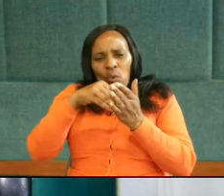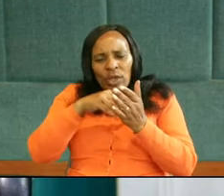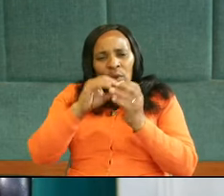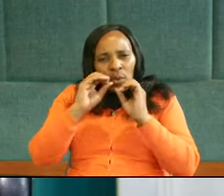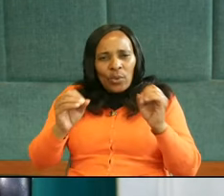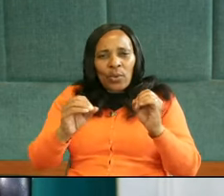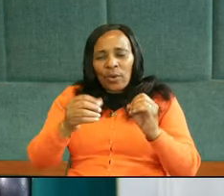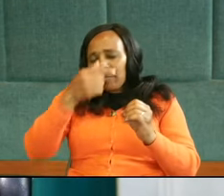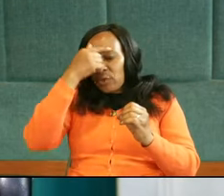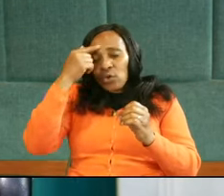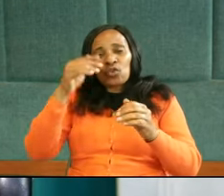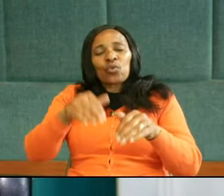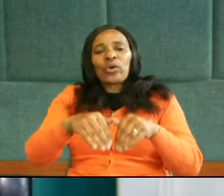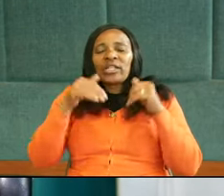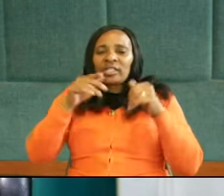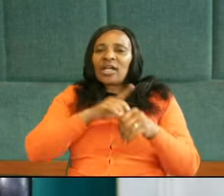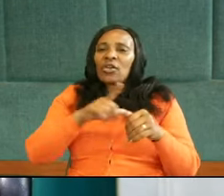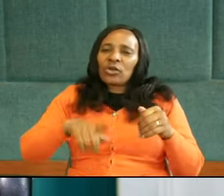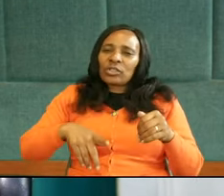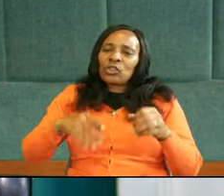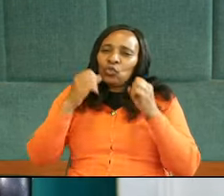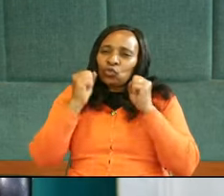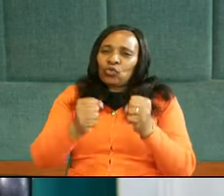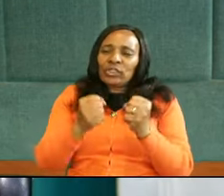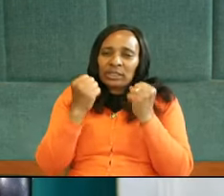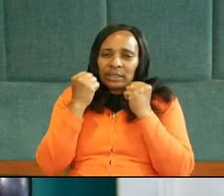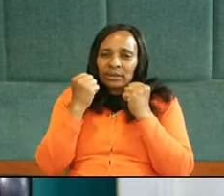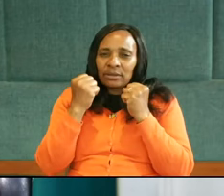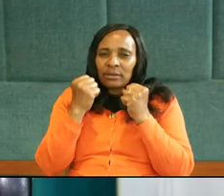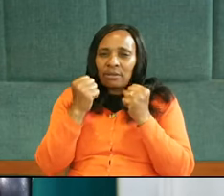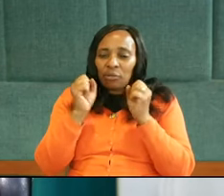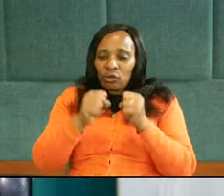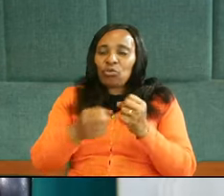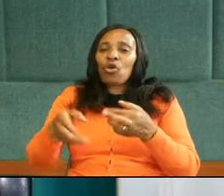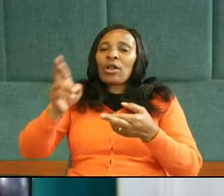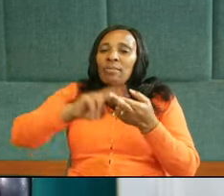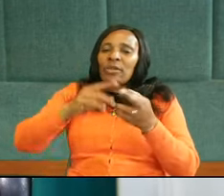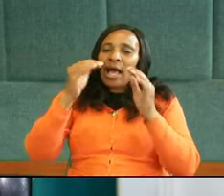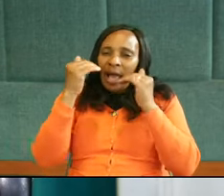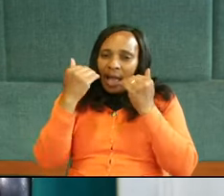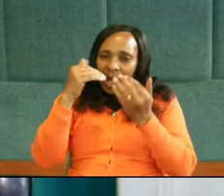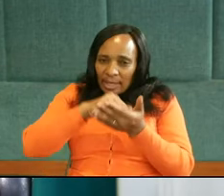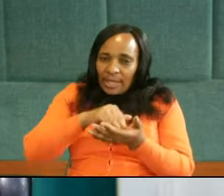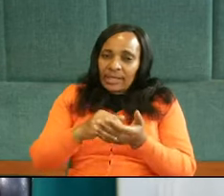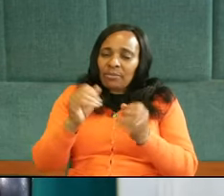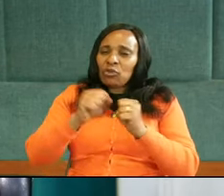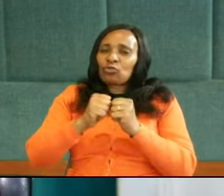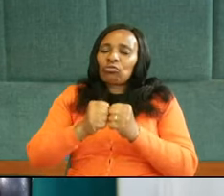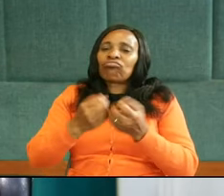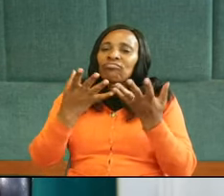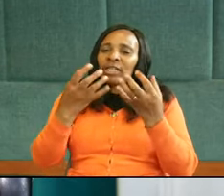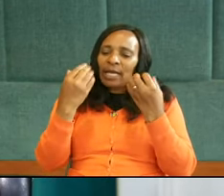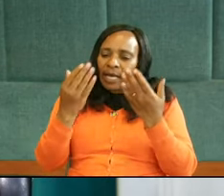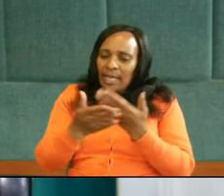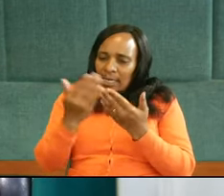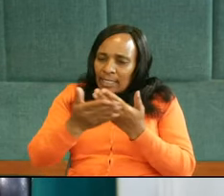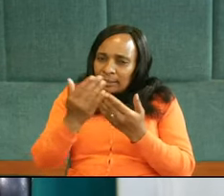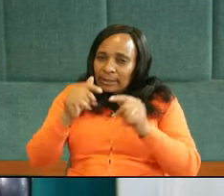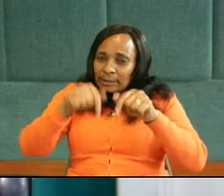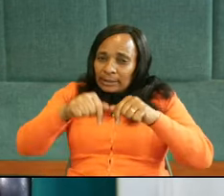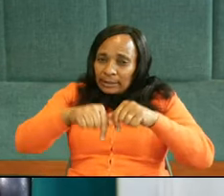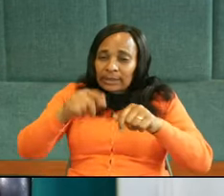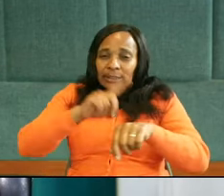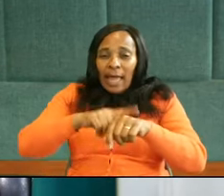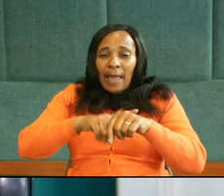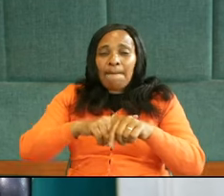because you wait upon the Lord, your strength shall be renewed. Mm-hmm. It is very encouraging, especially in our day-to-day lives, when